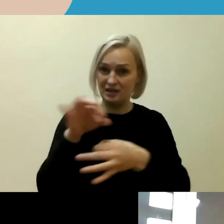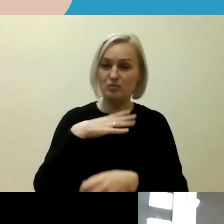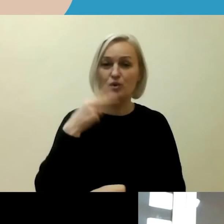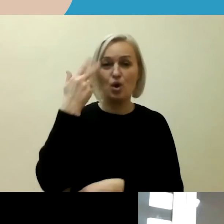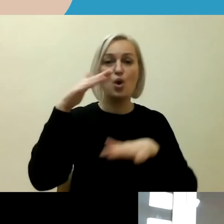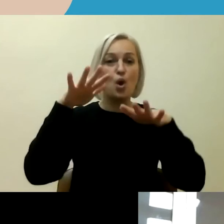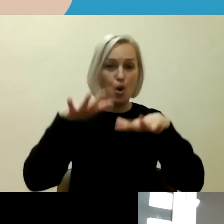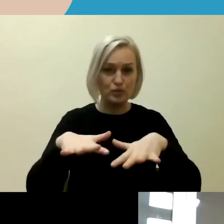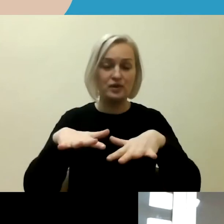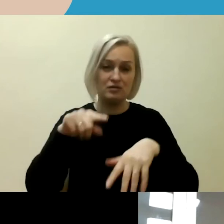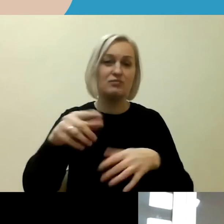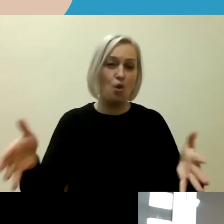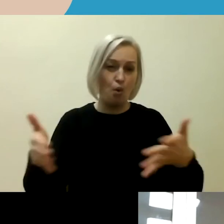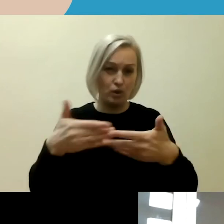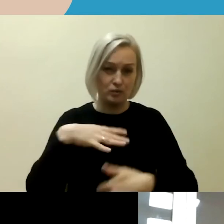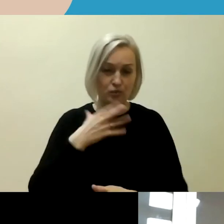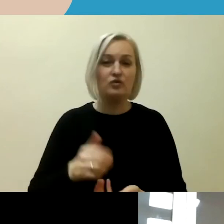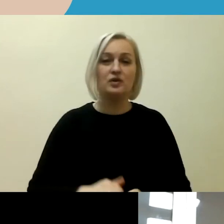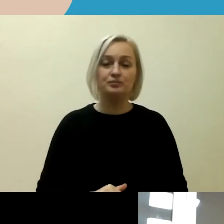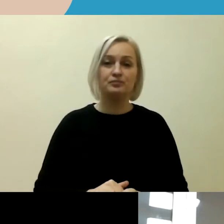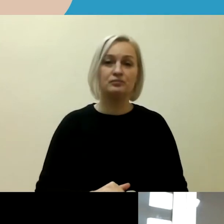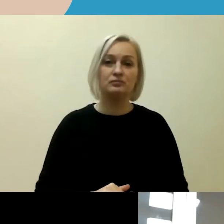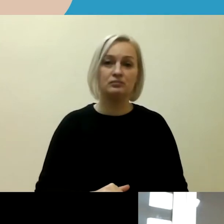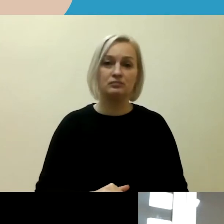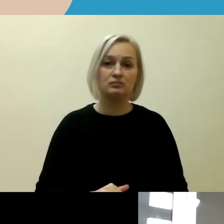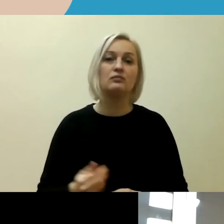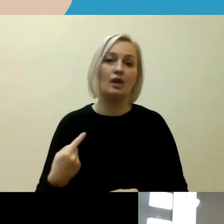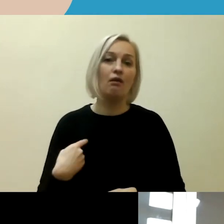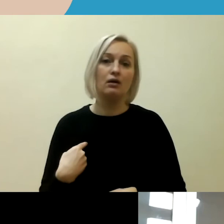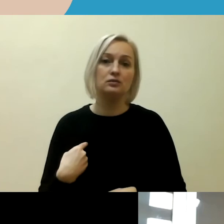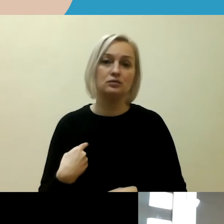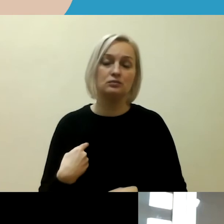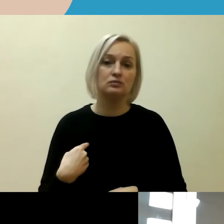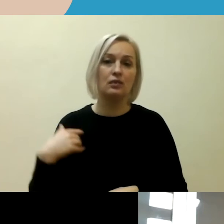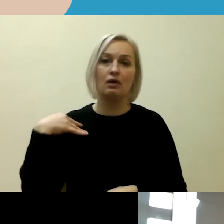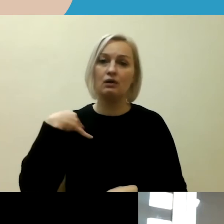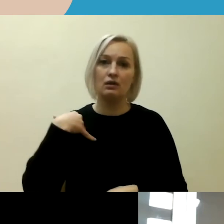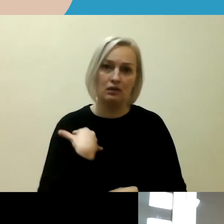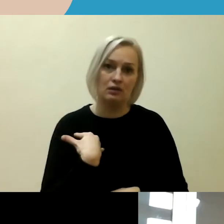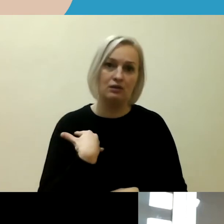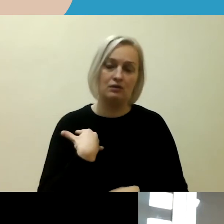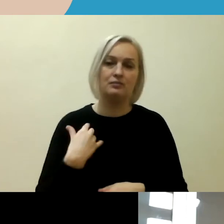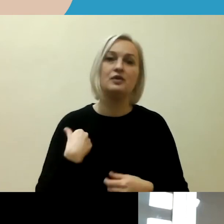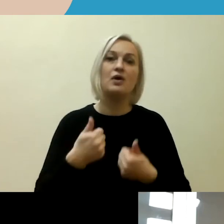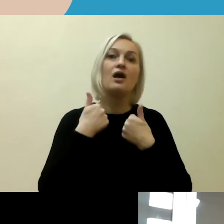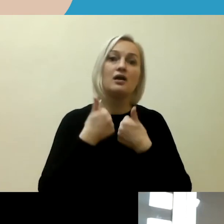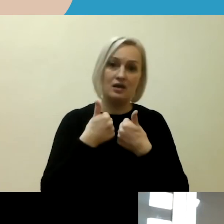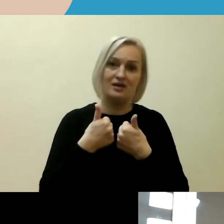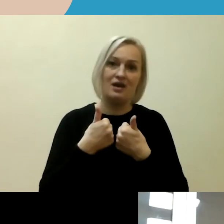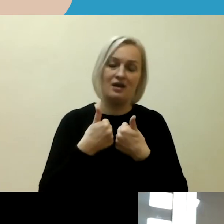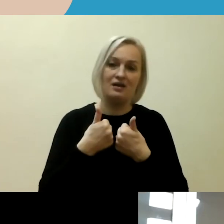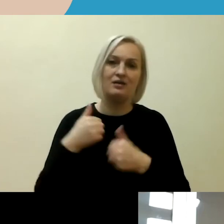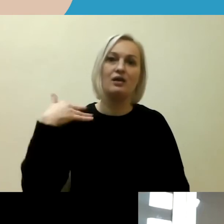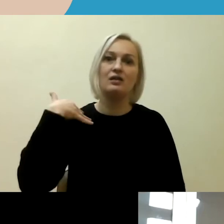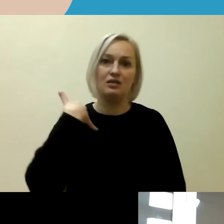Well, indeed, just like Goda mentioned, I participated in this roundtable discussion previously, and I was